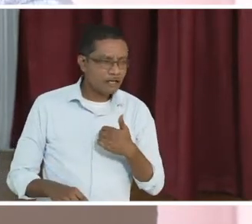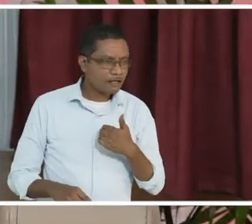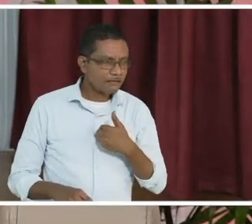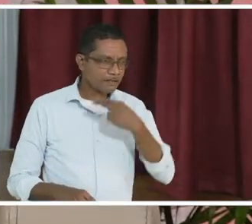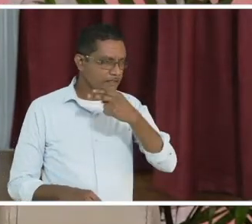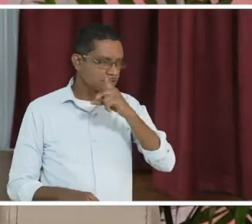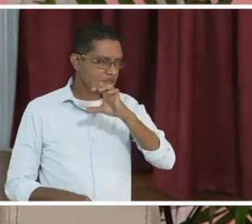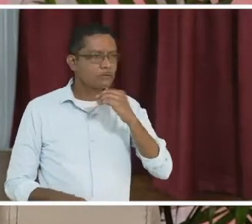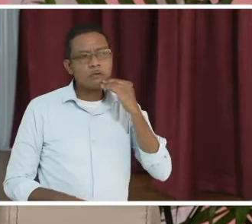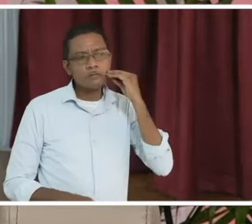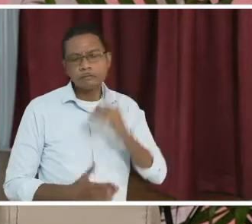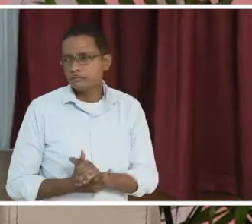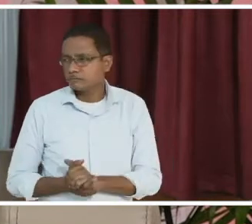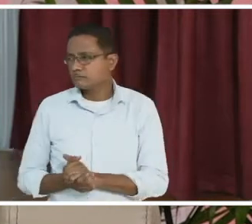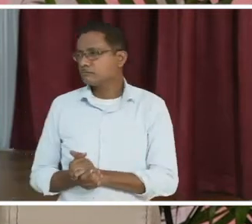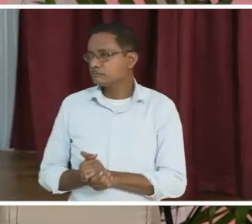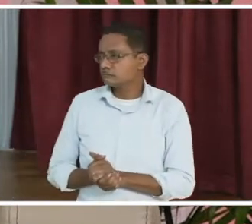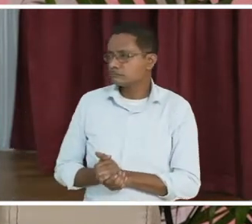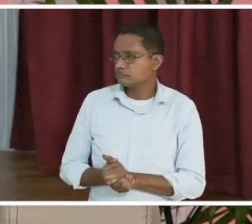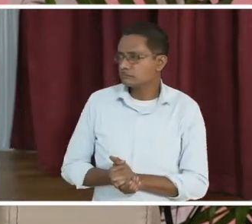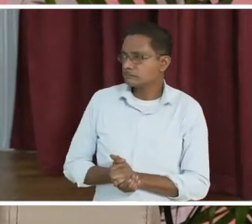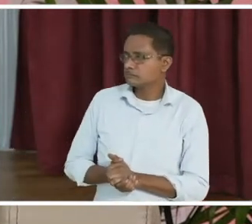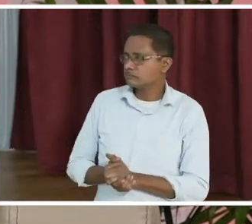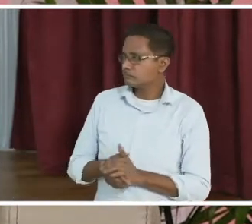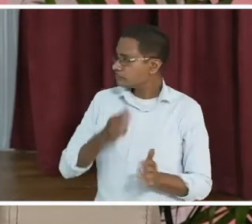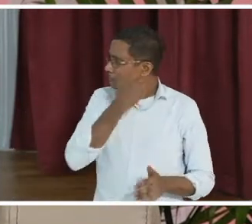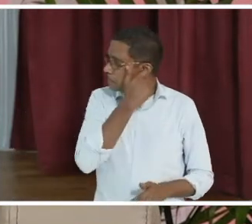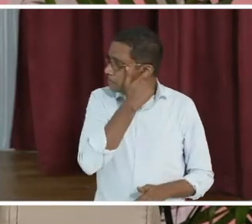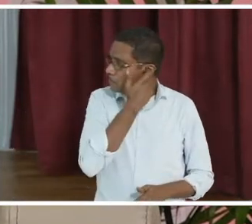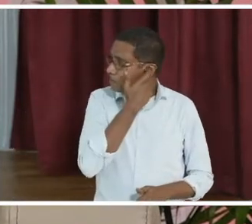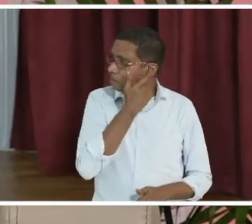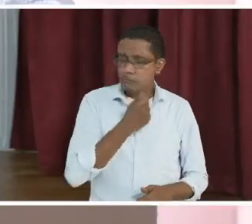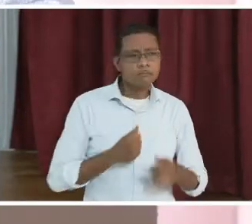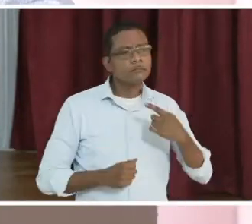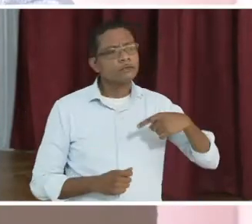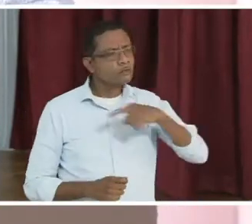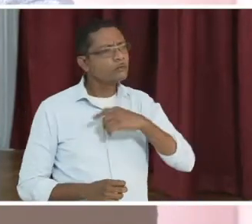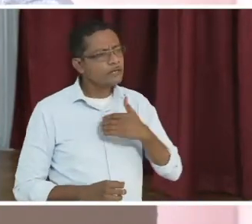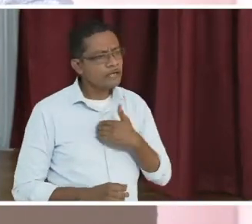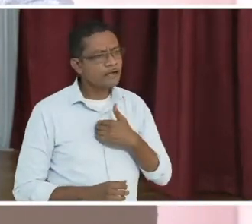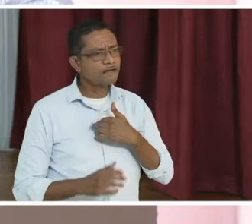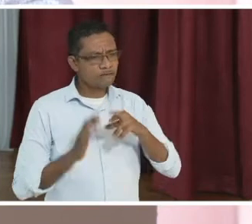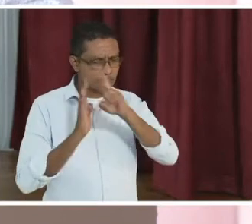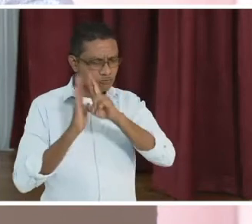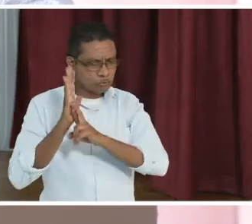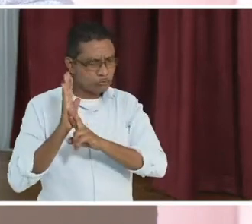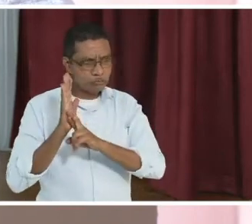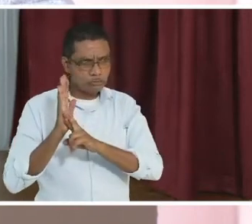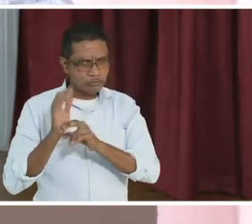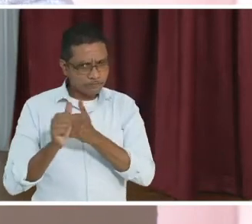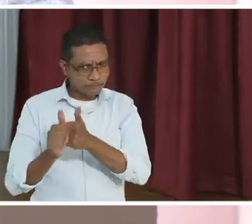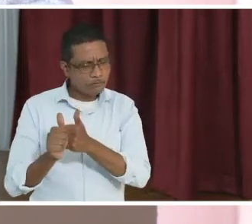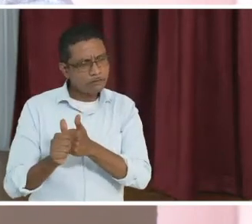not named on the mortgage. Even so if you're not named on the property. Making the distinction. We have a criteria where